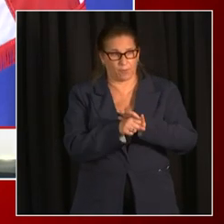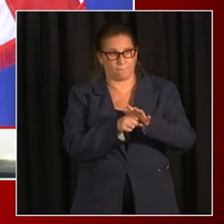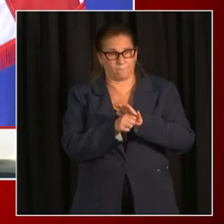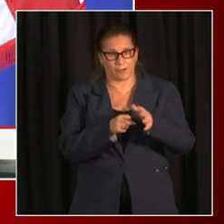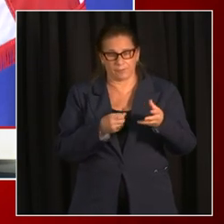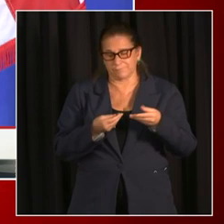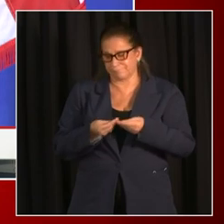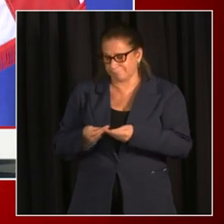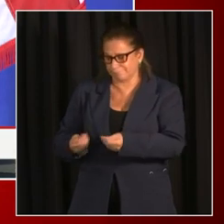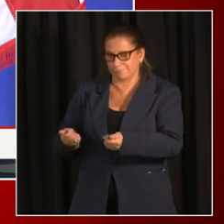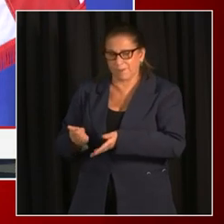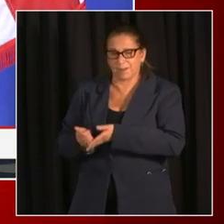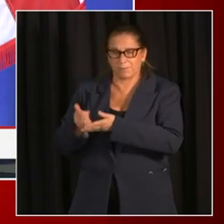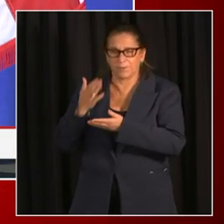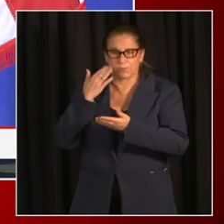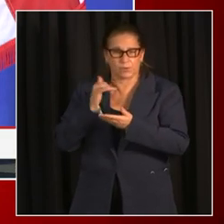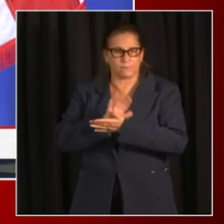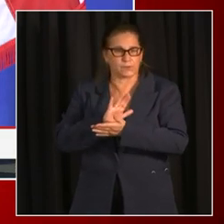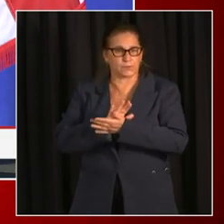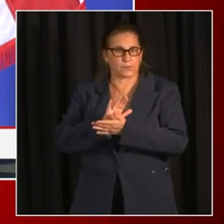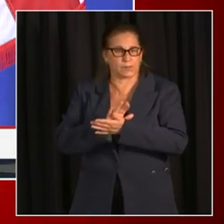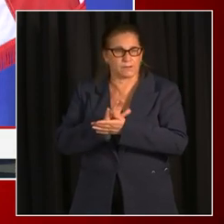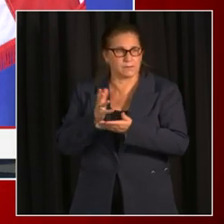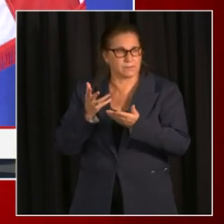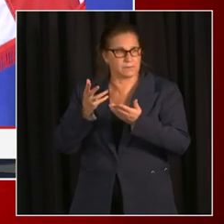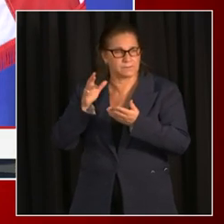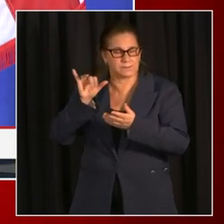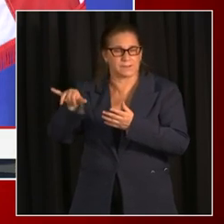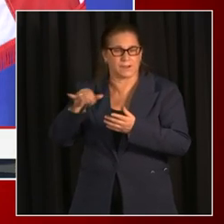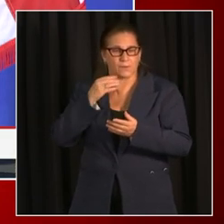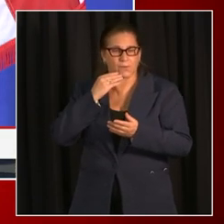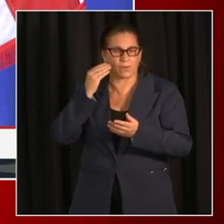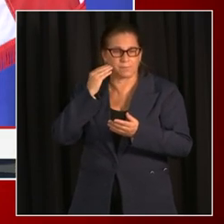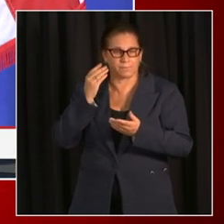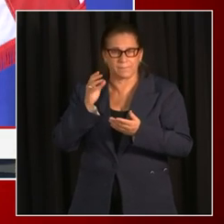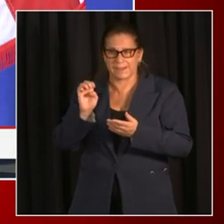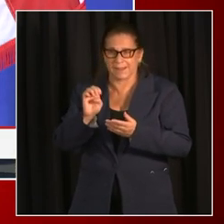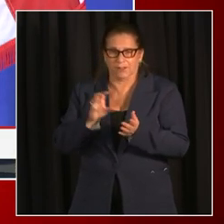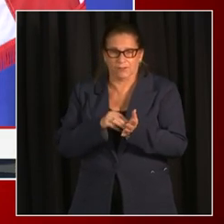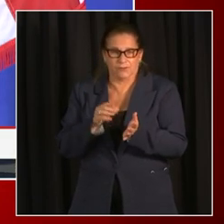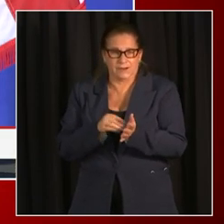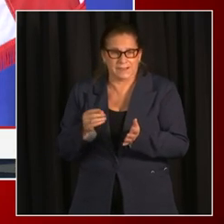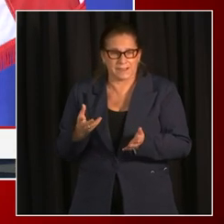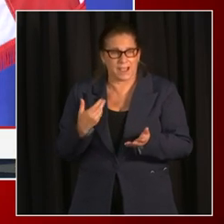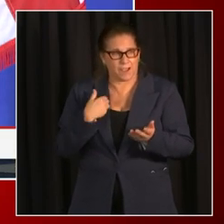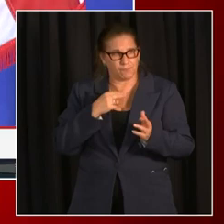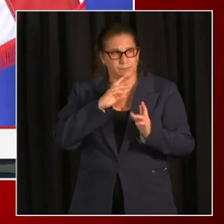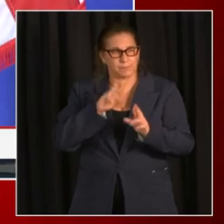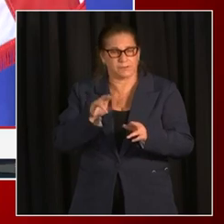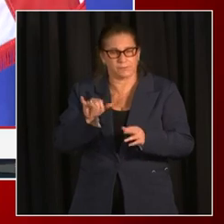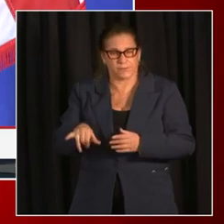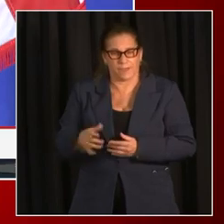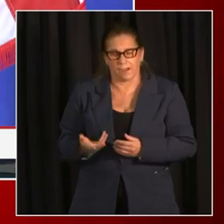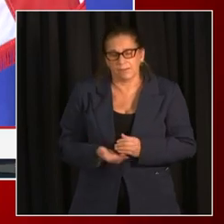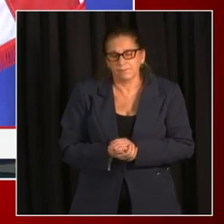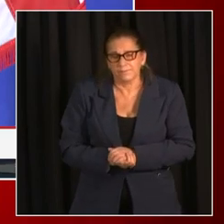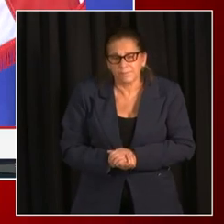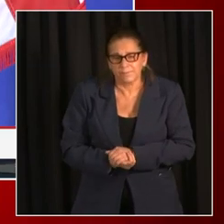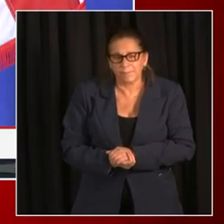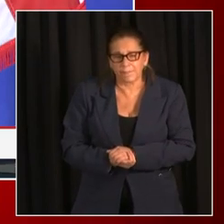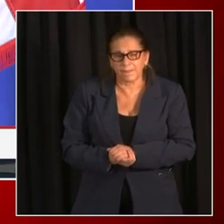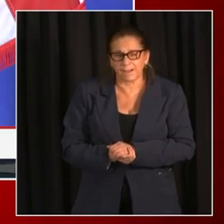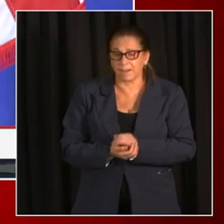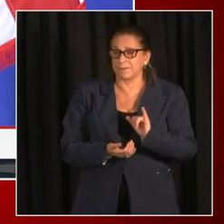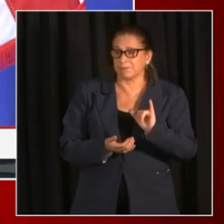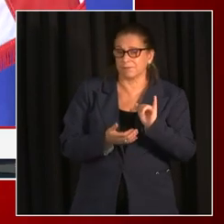well. Some agencies were directly funded as a part of the COVID response, and others, and other parts